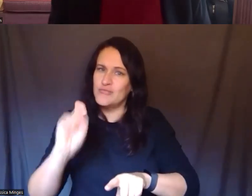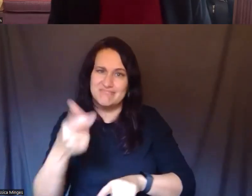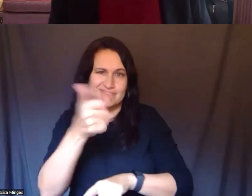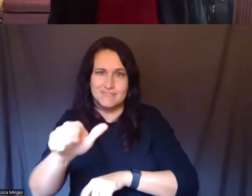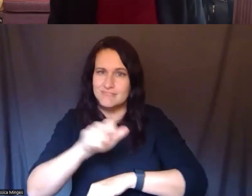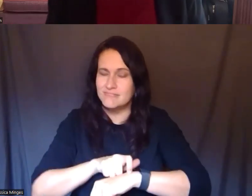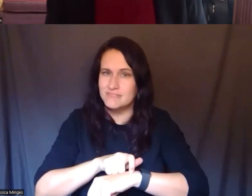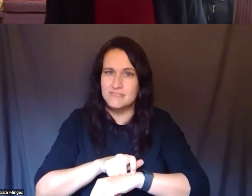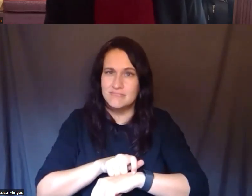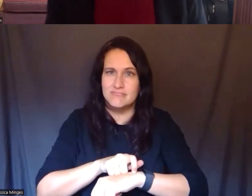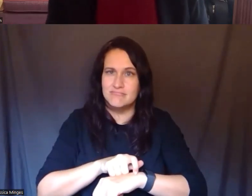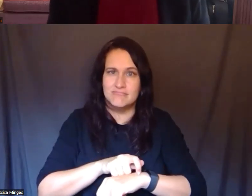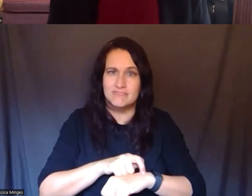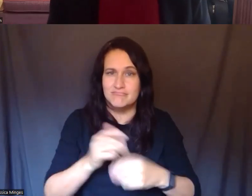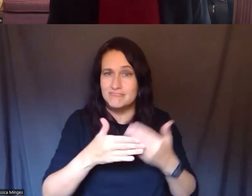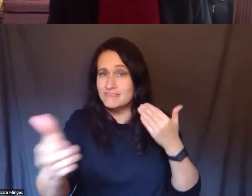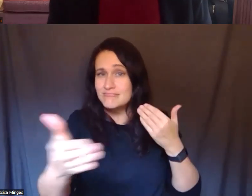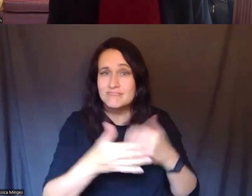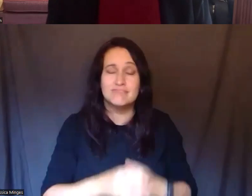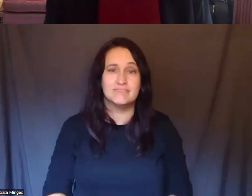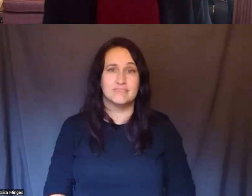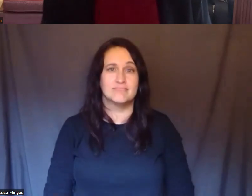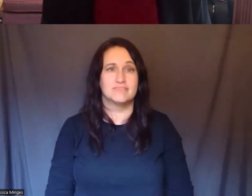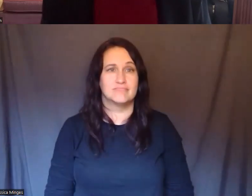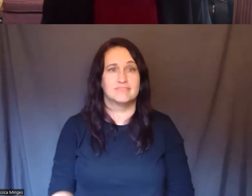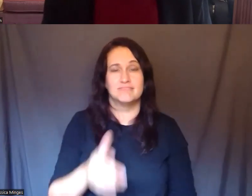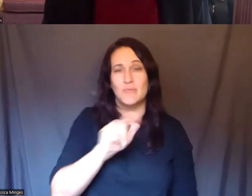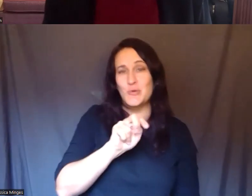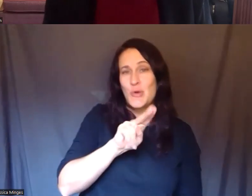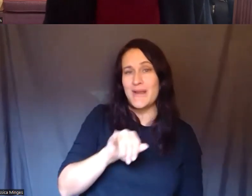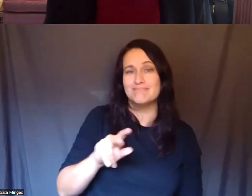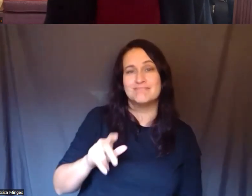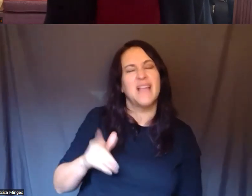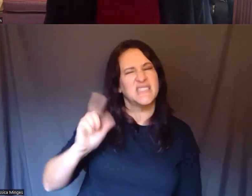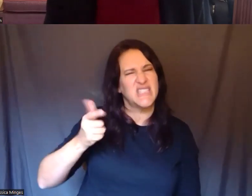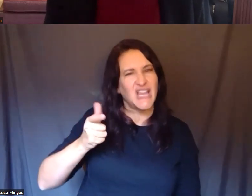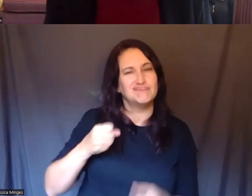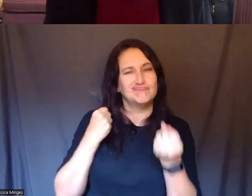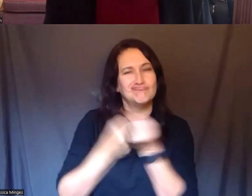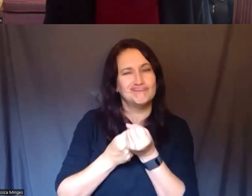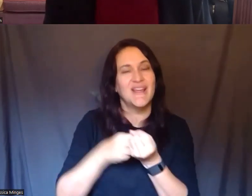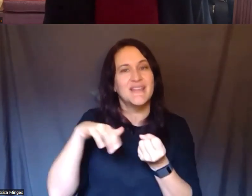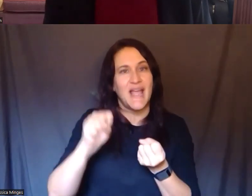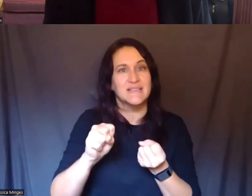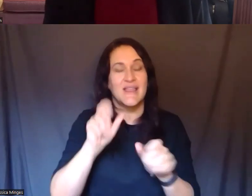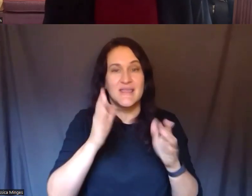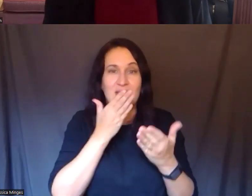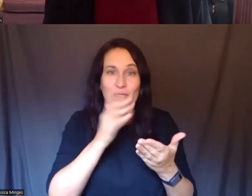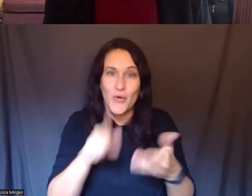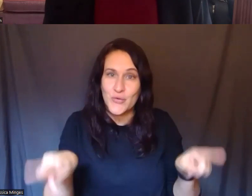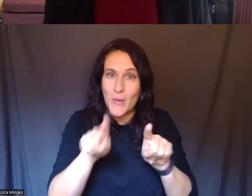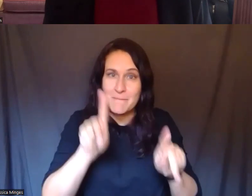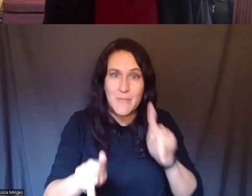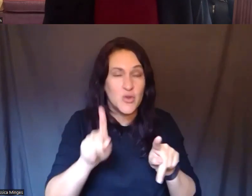point in time moving forward. I will just second that and say thank you. You folks are the people, your boots on